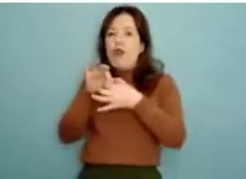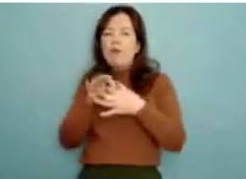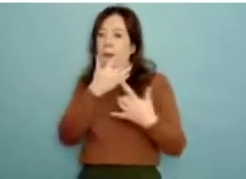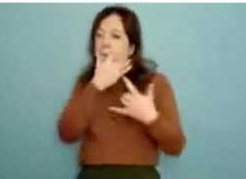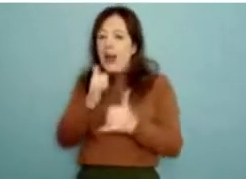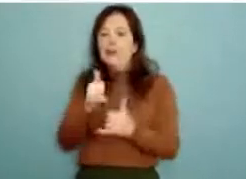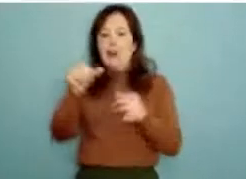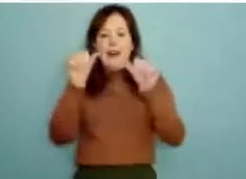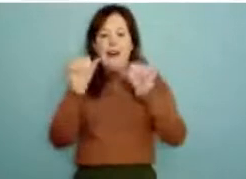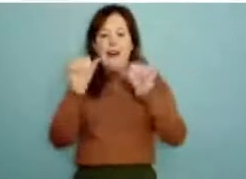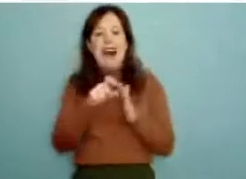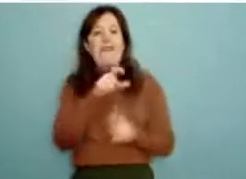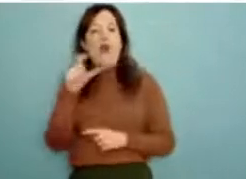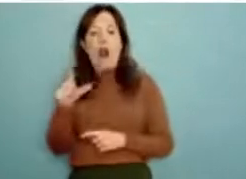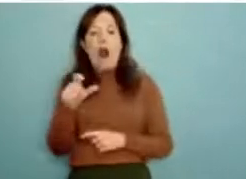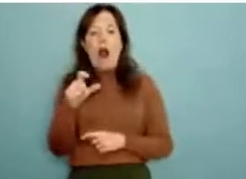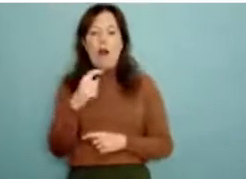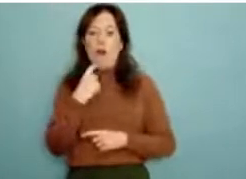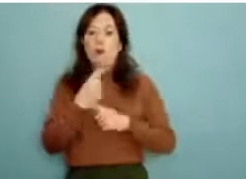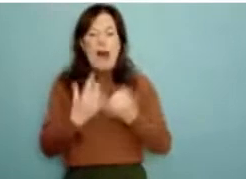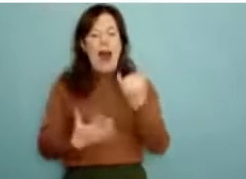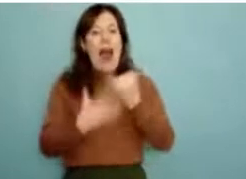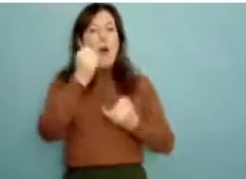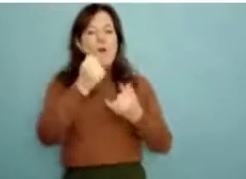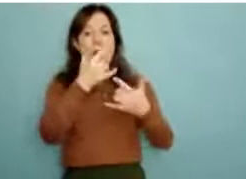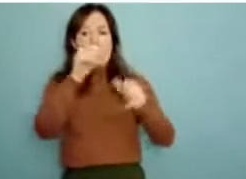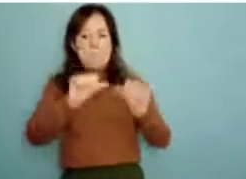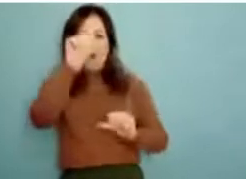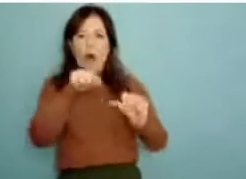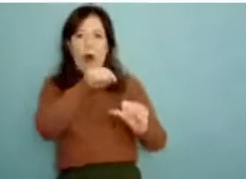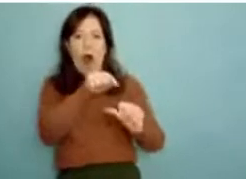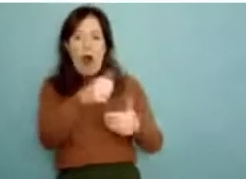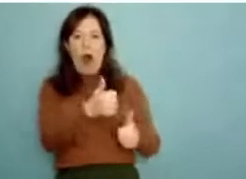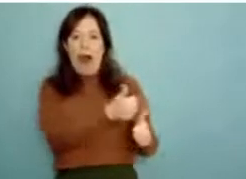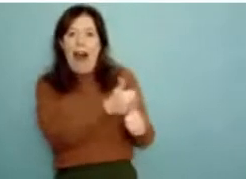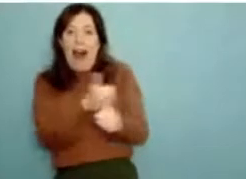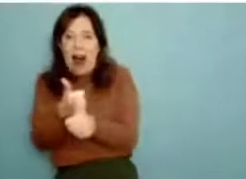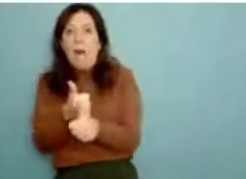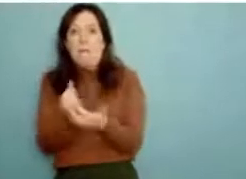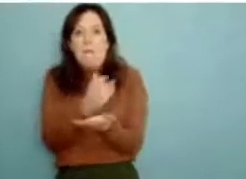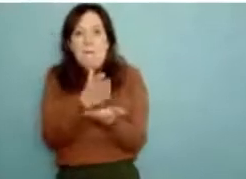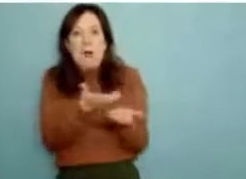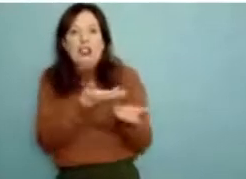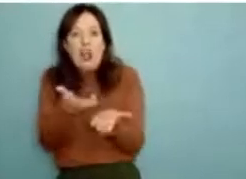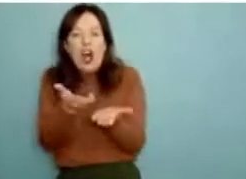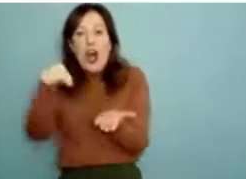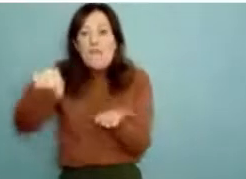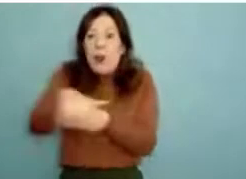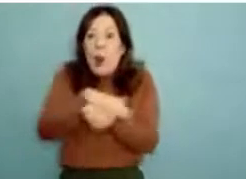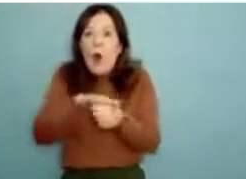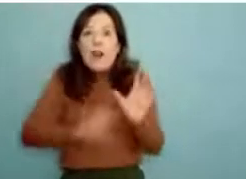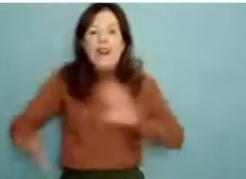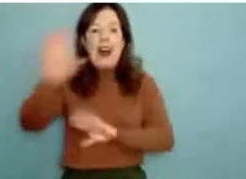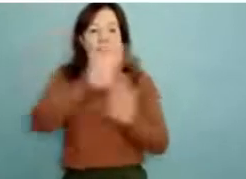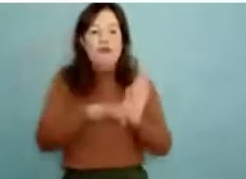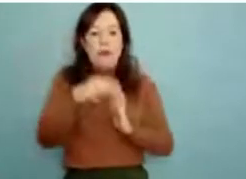talk about the power of outcome measures as a lever for change at a service and national level. Alison Bradburn